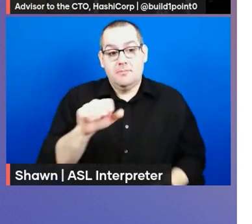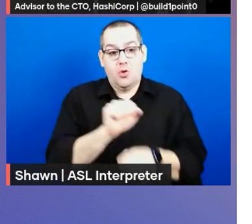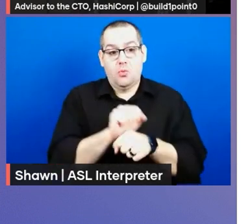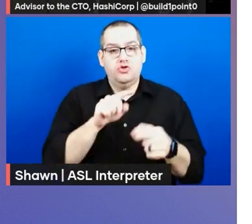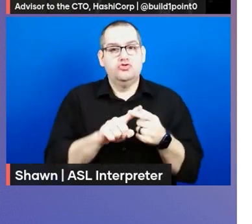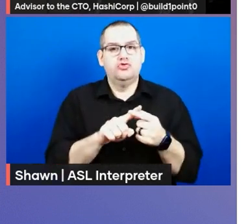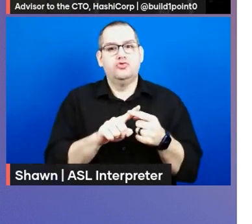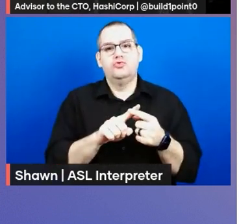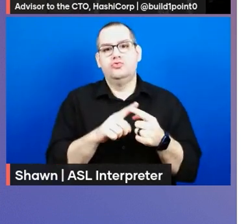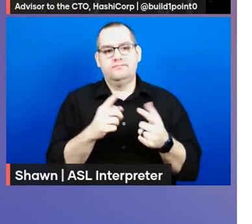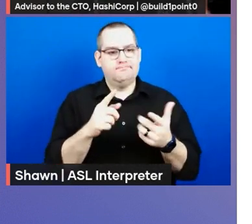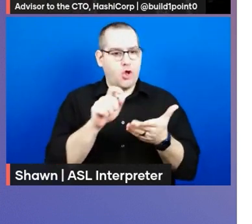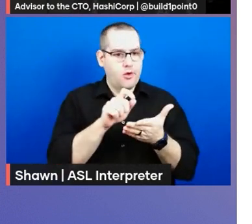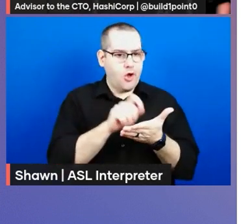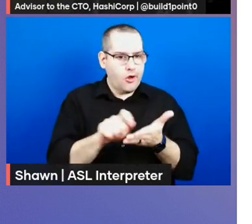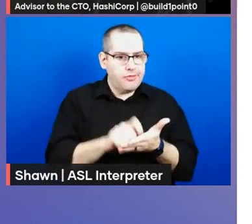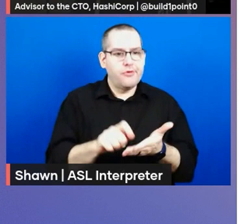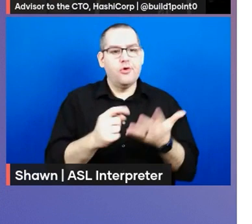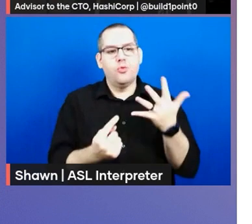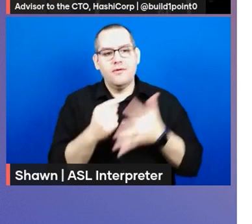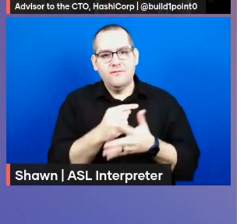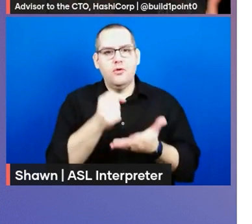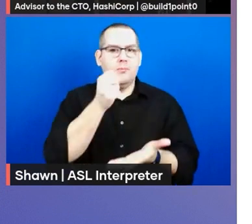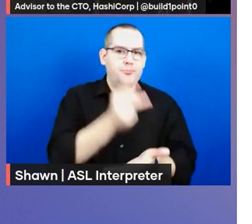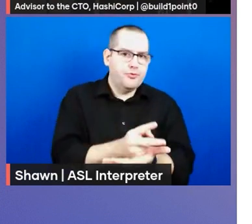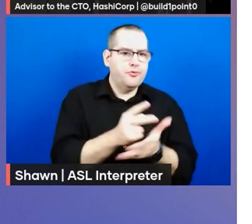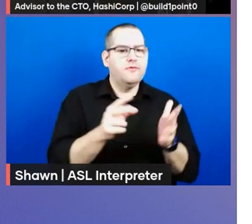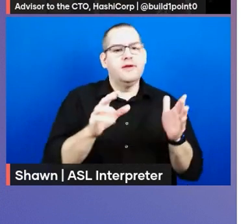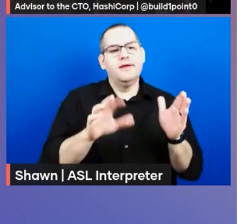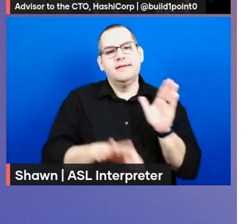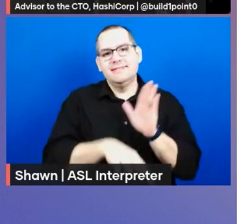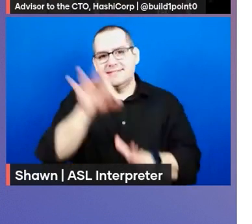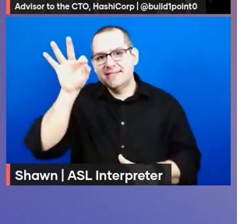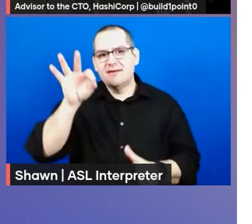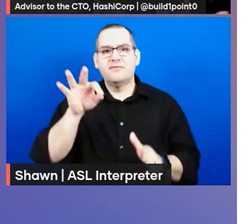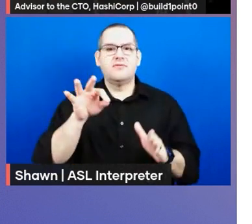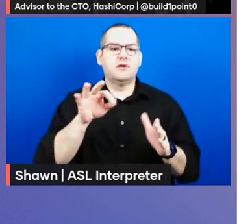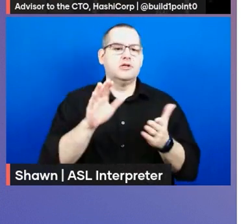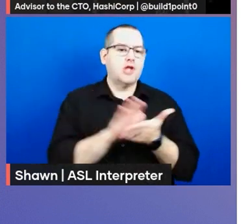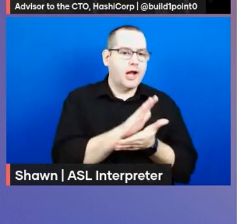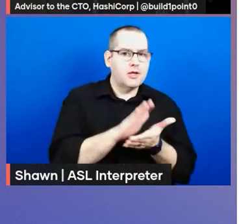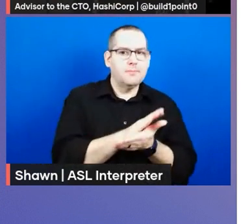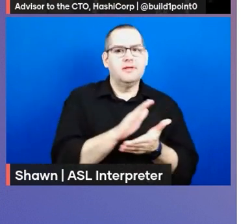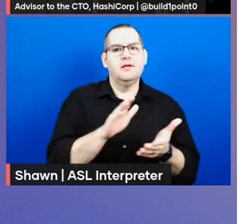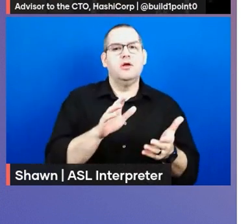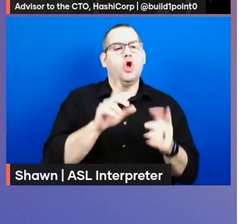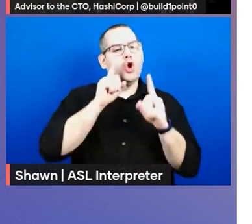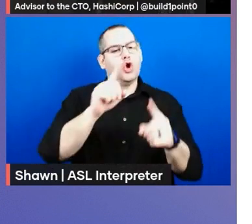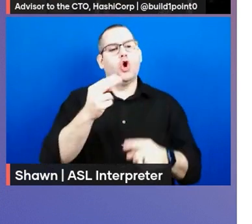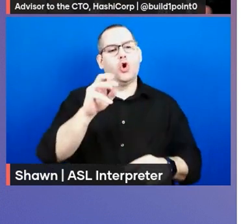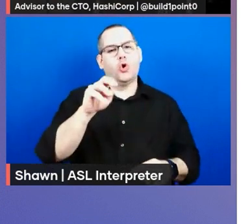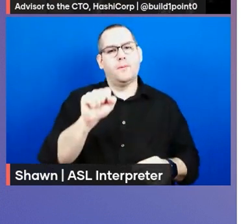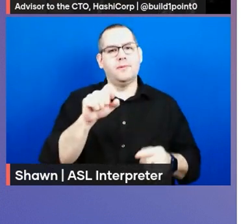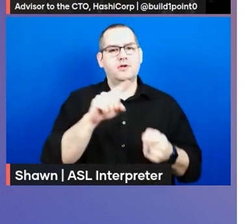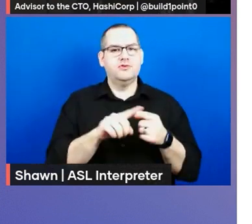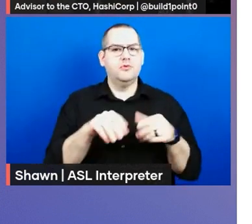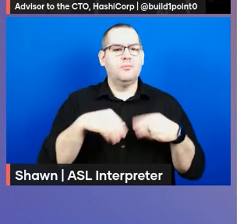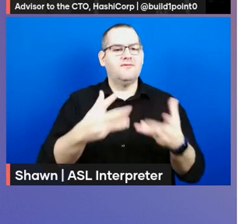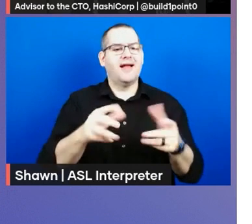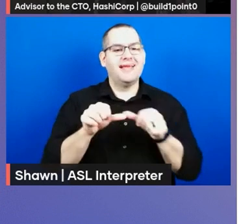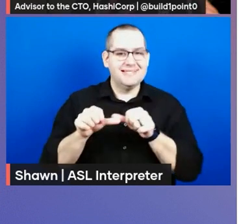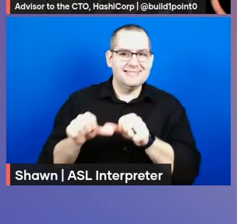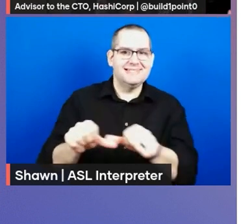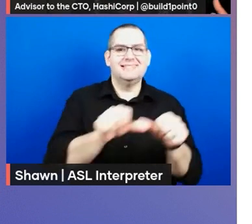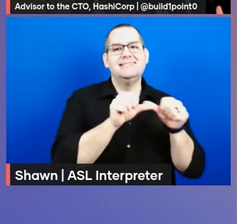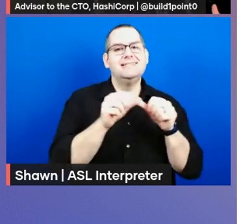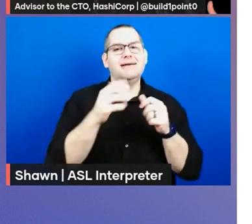review, approve, discover, deprecate documents. The goal of Hermes is really to provide a consistent, and in this case, opinionated workflows.